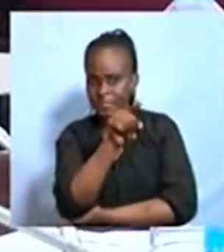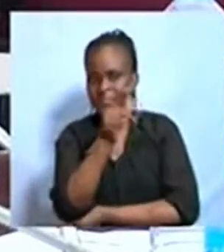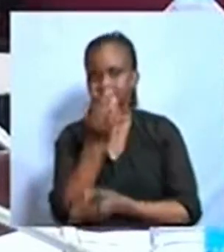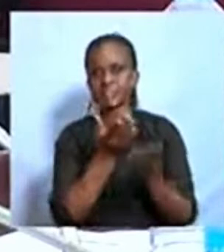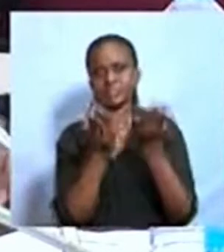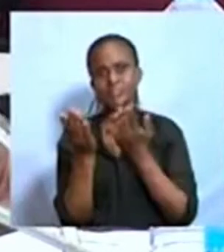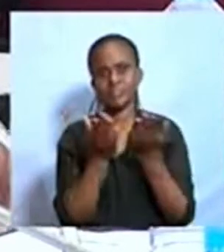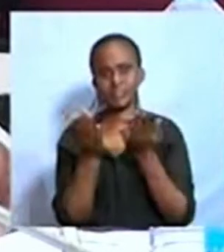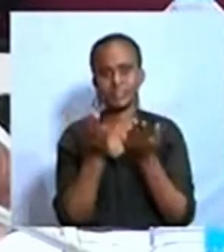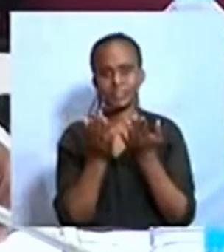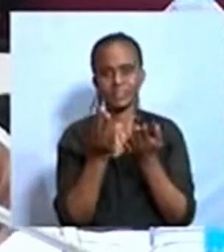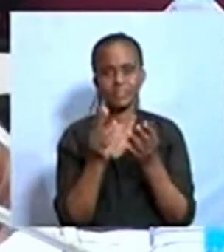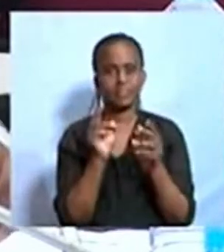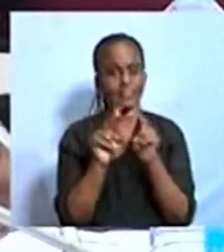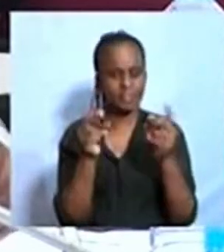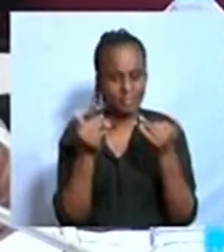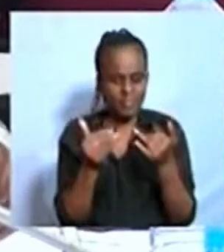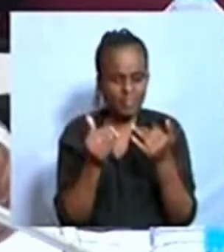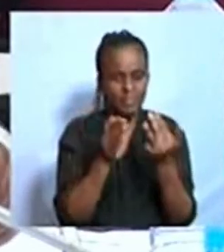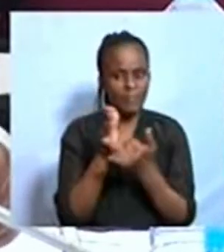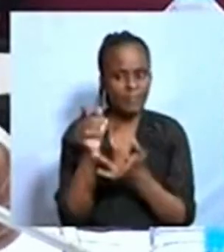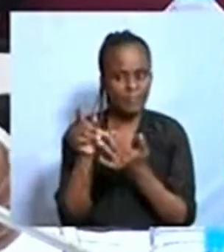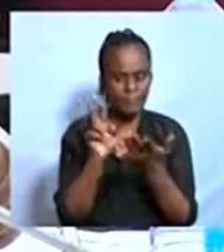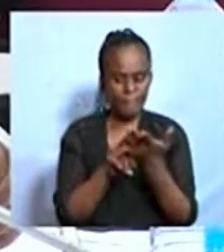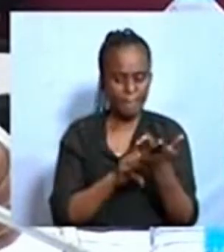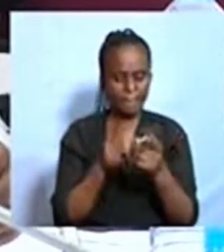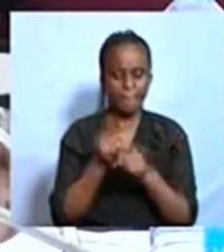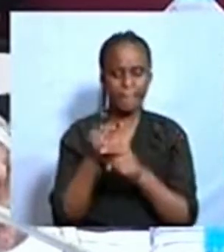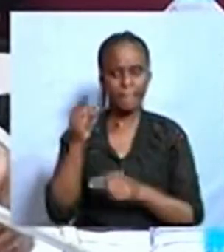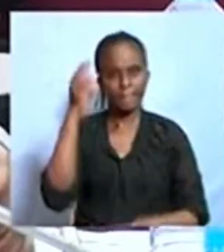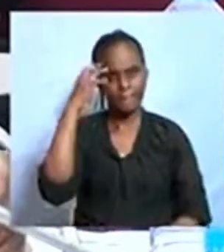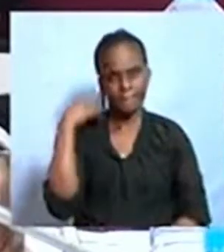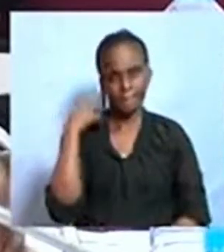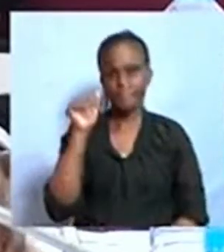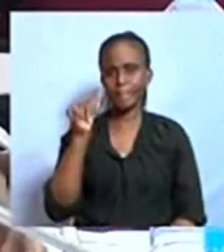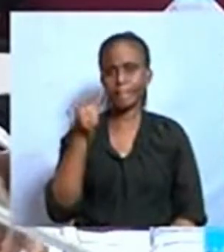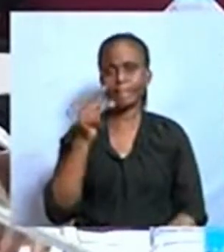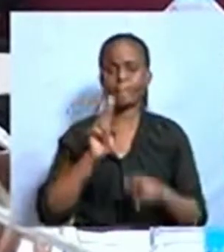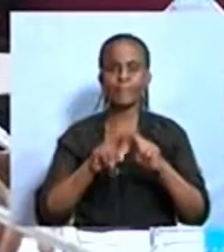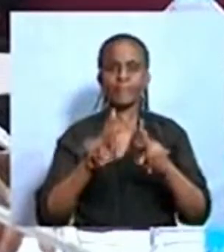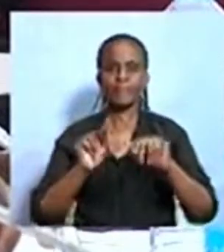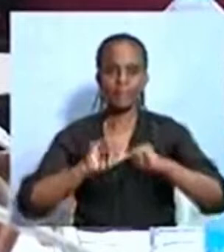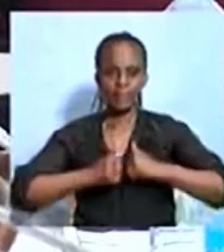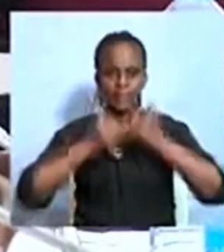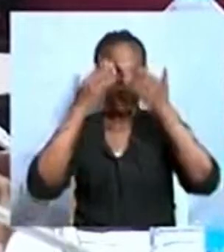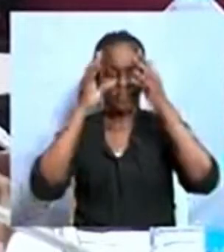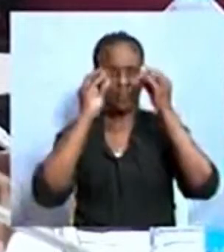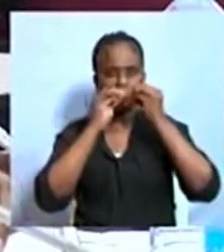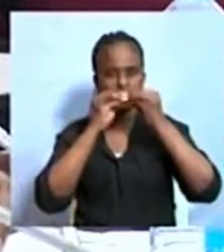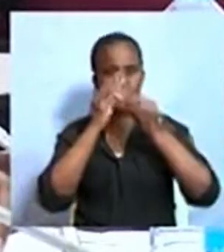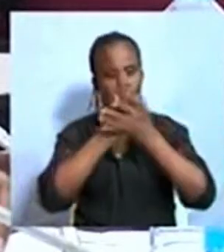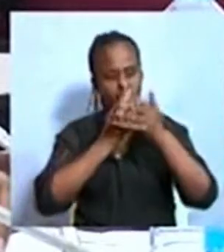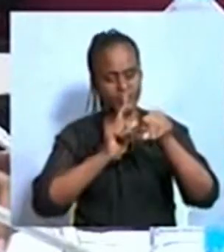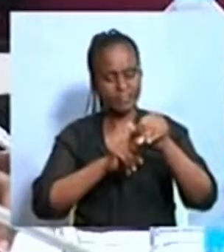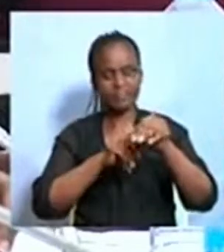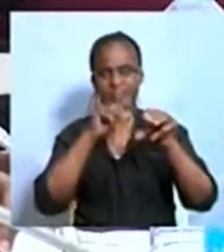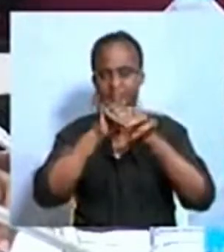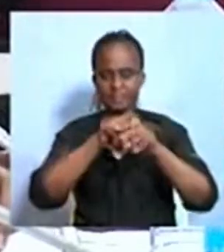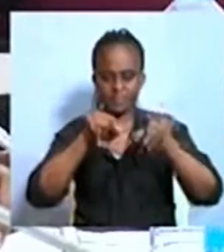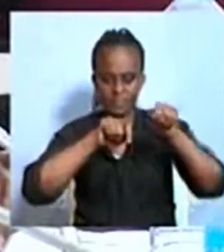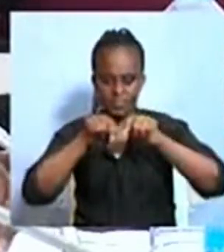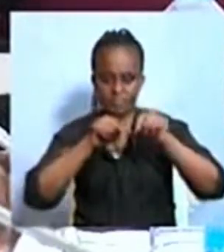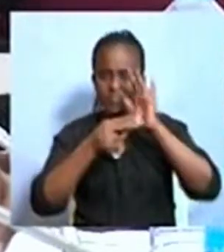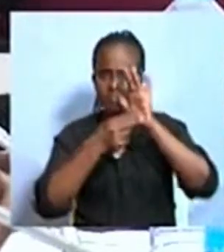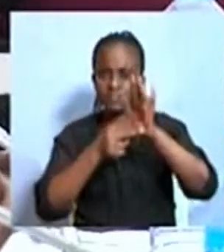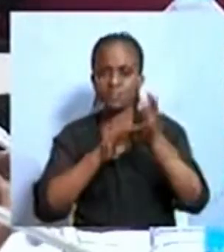services. But then through the reports coming from the Office of the Auditor General, Chair, we're also aware that at some point internal controls have shown